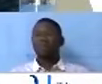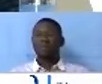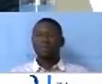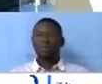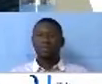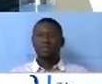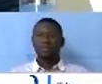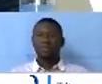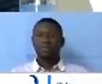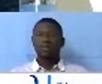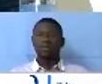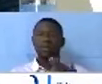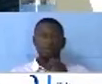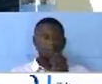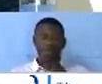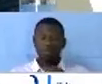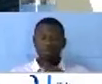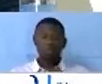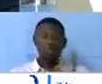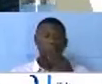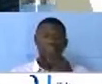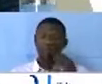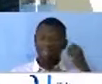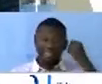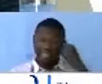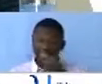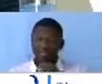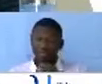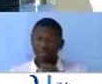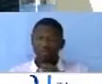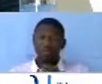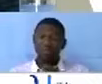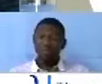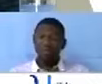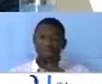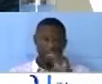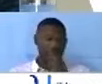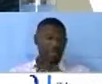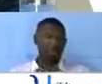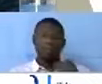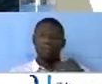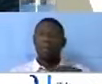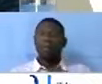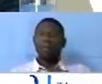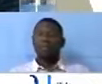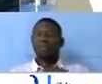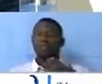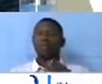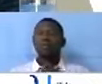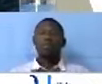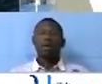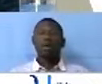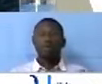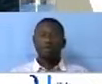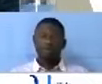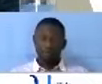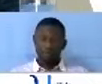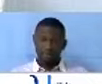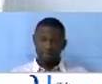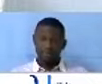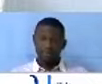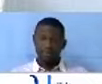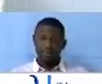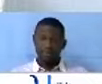suicidal thing? Lutax nga wax ne lolu bo len ko bolé won ci sen report yi lolu fa melni da ngeen di xaru. What was happening at the